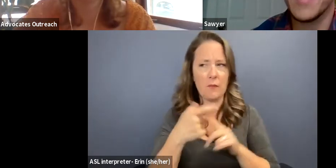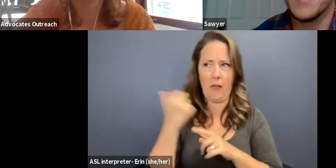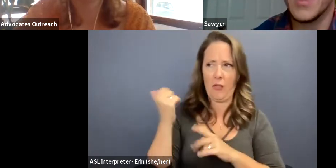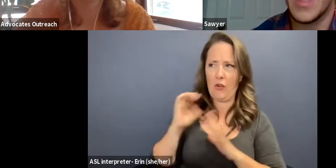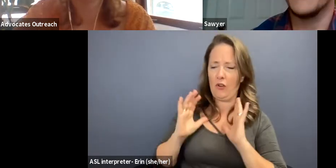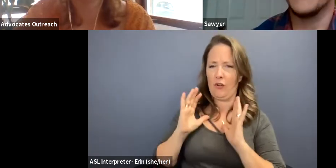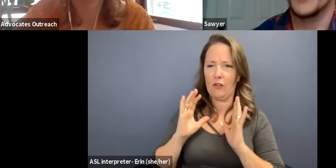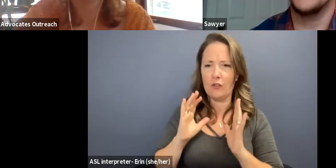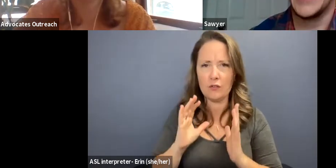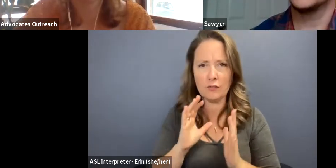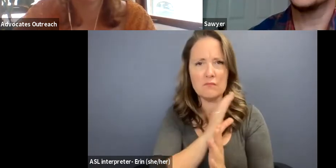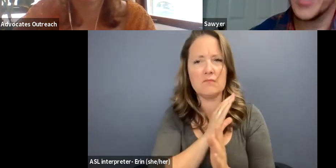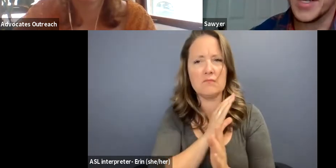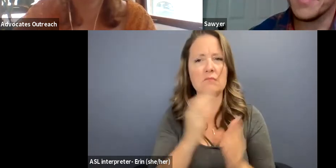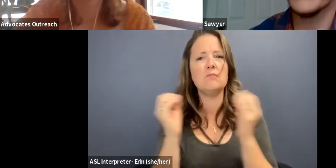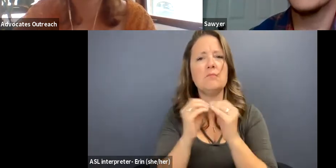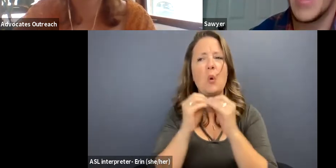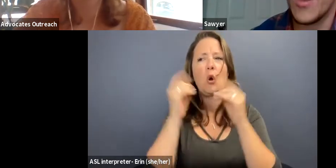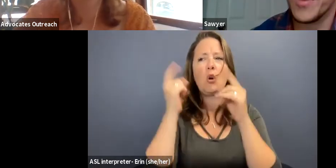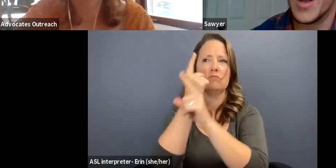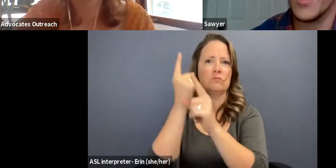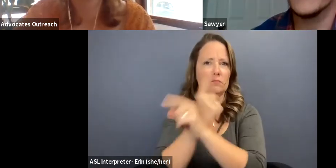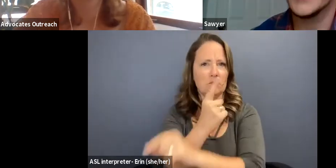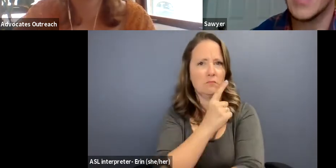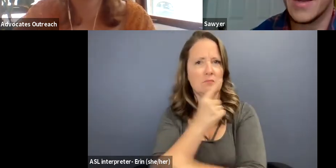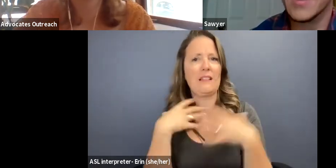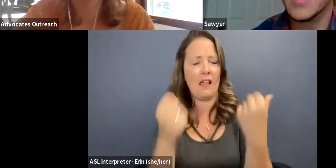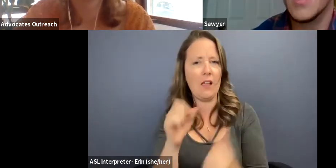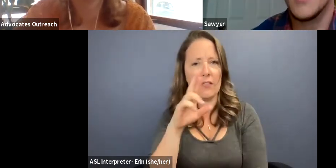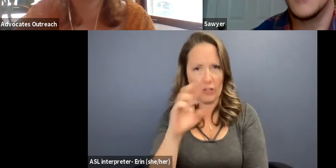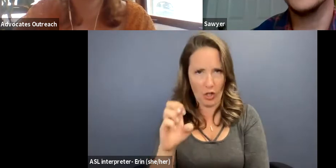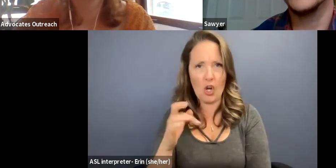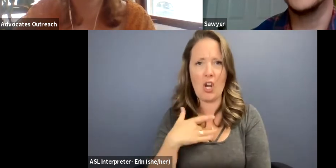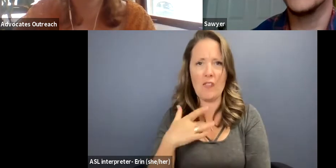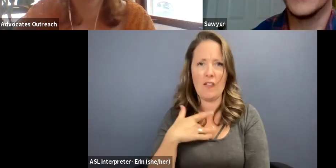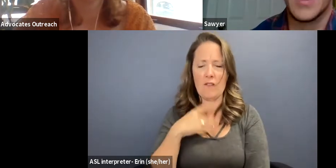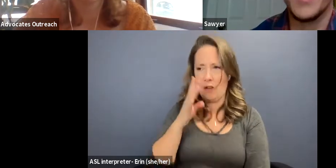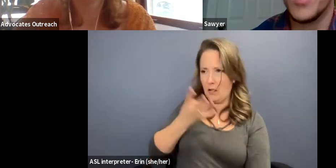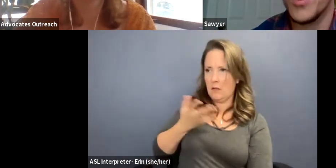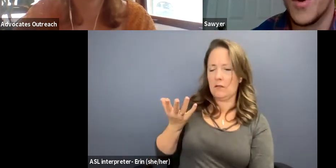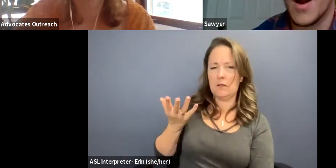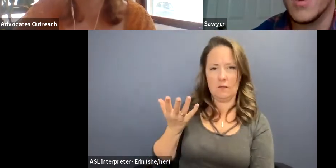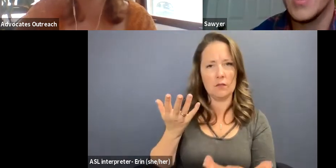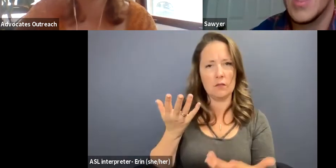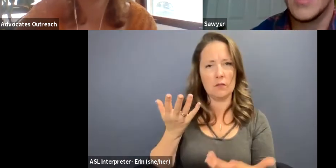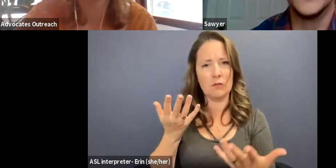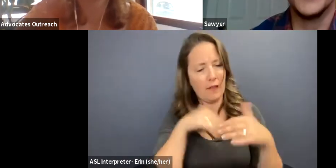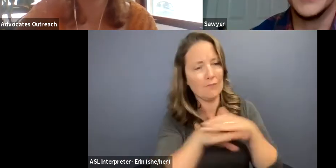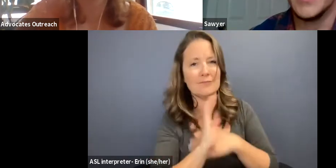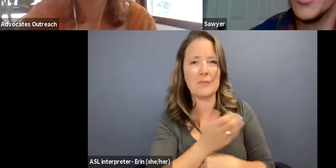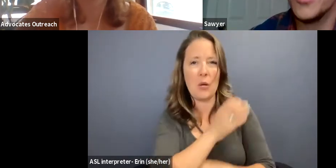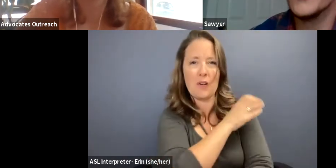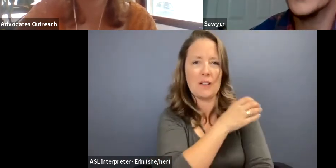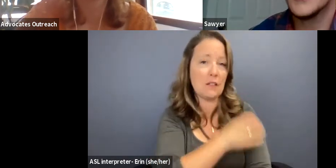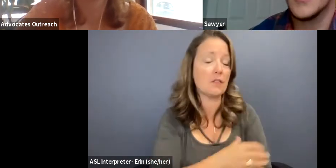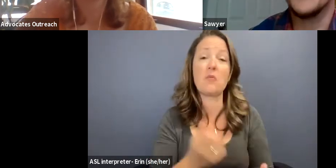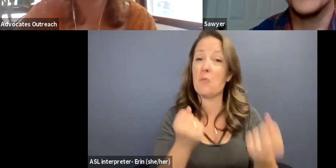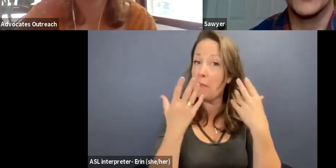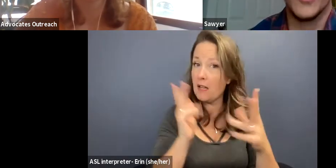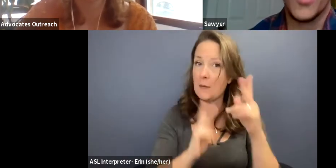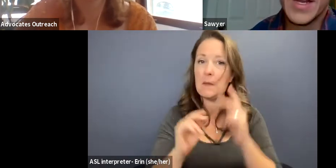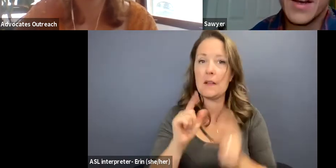new clinic facility that's being built currently. So we're going to be moving to Minneapolis in November of like